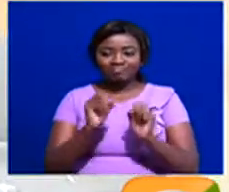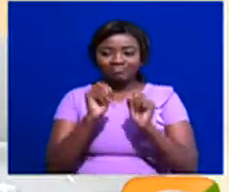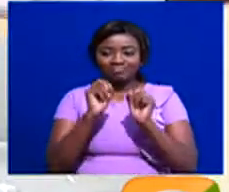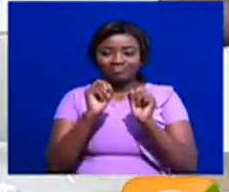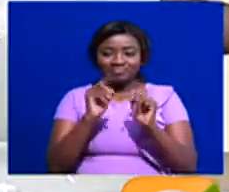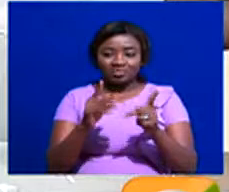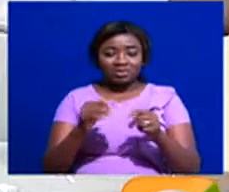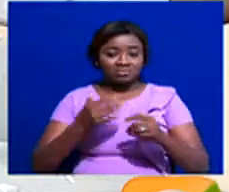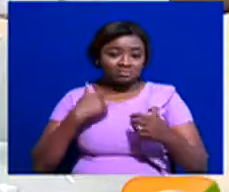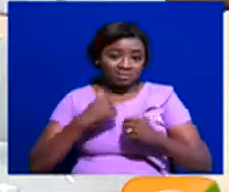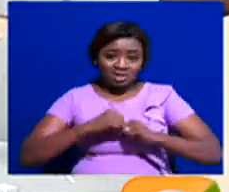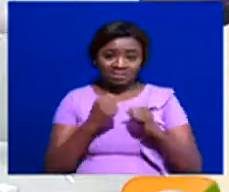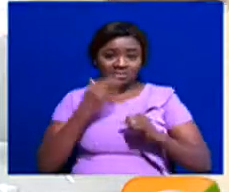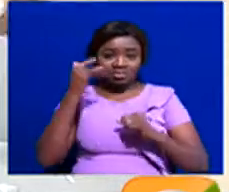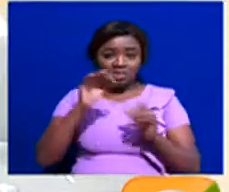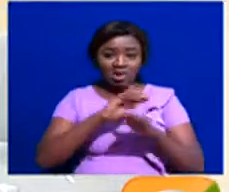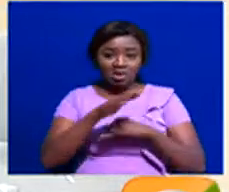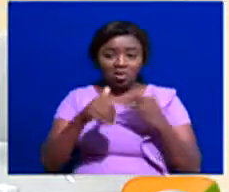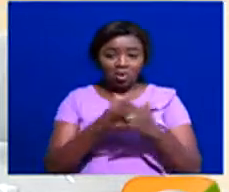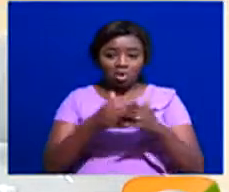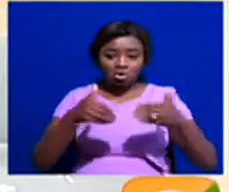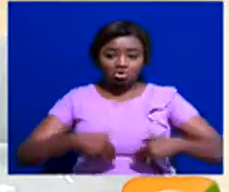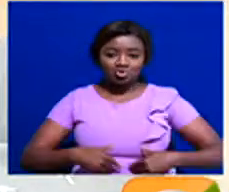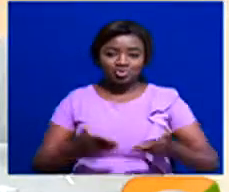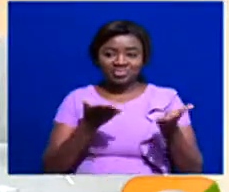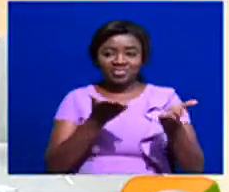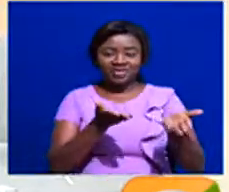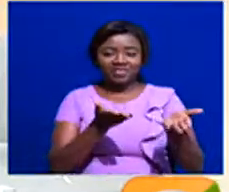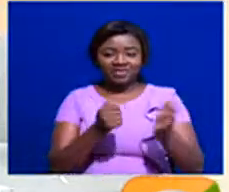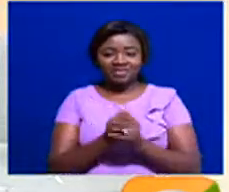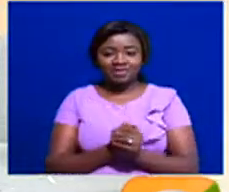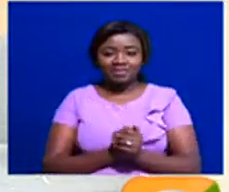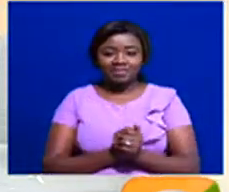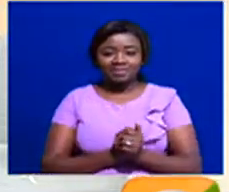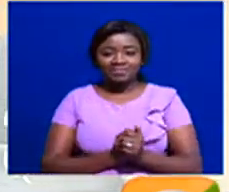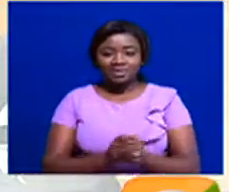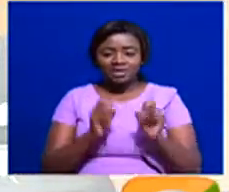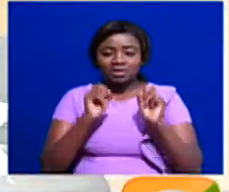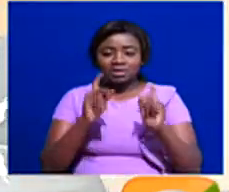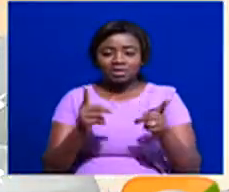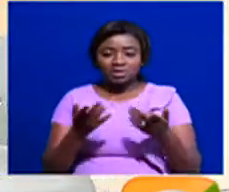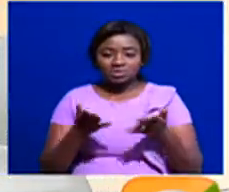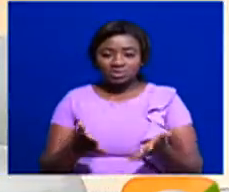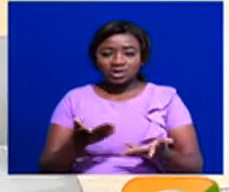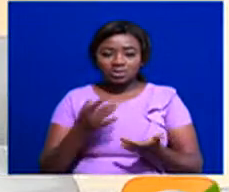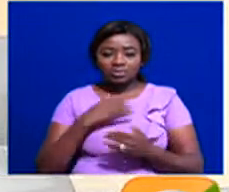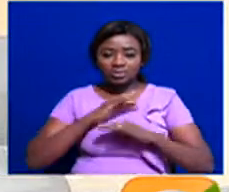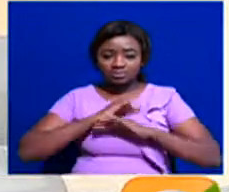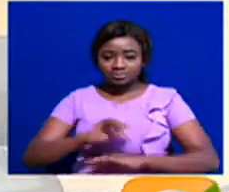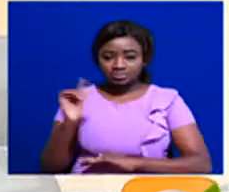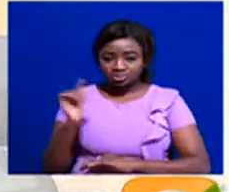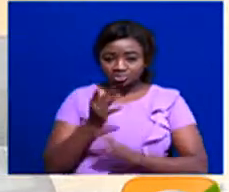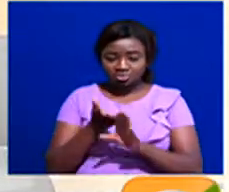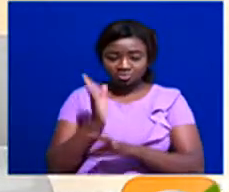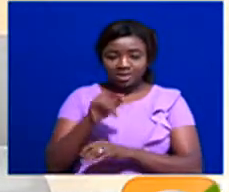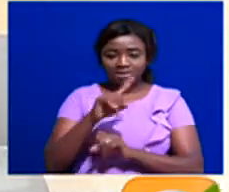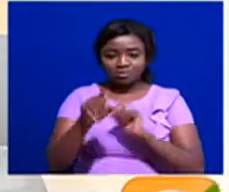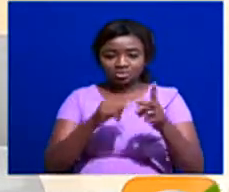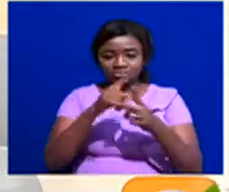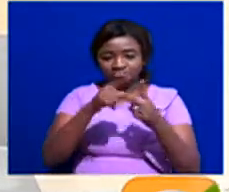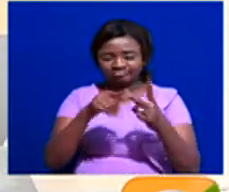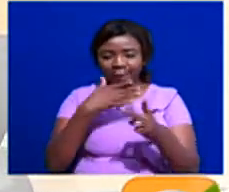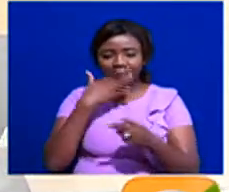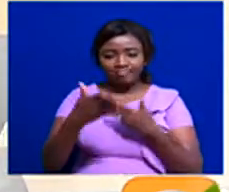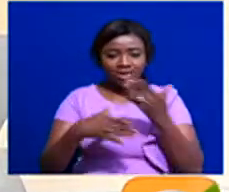all the youths here, quite a number of them, because they couldn't fit all of them on the same panel. But that's the conversation we're having right after the break. Let's take that quick break. When we come back,